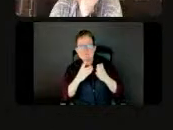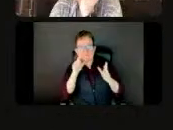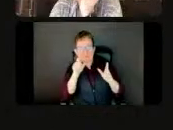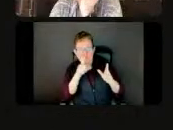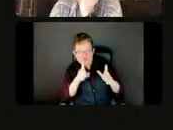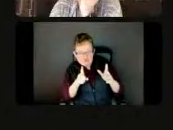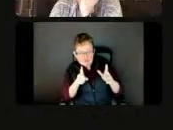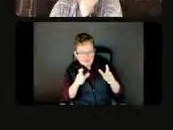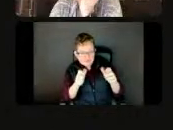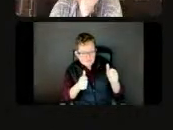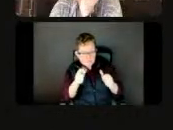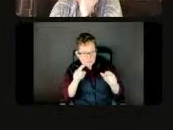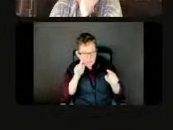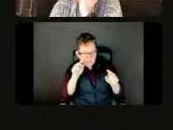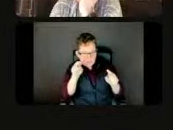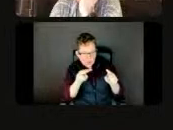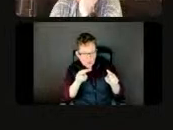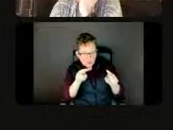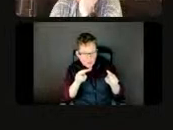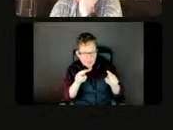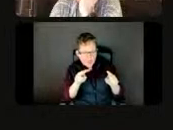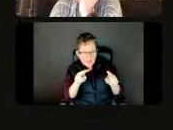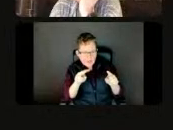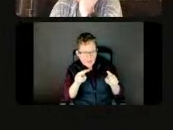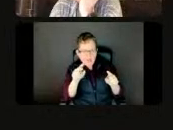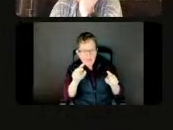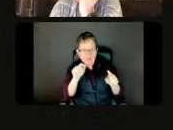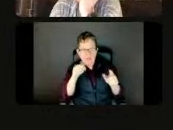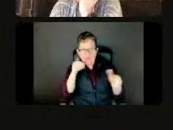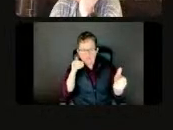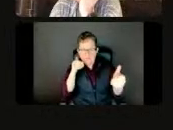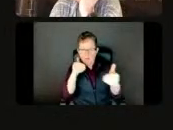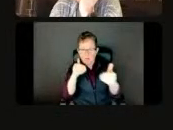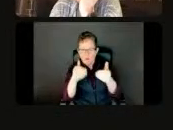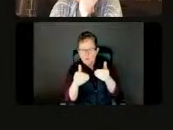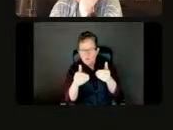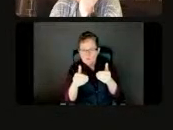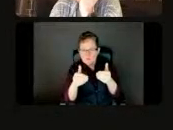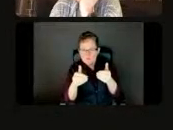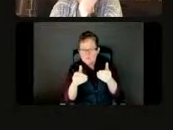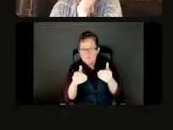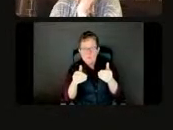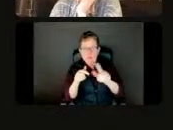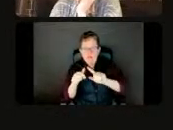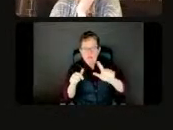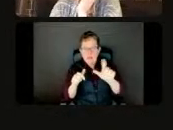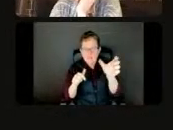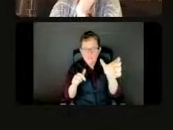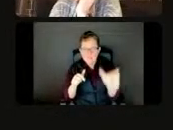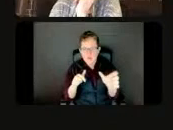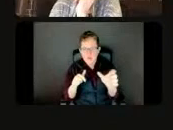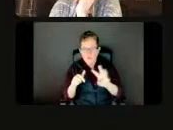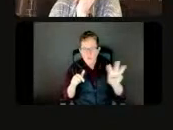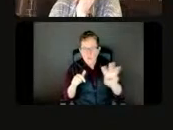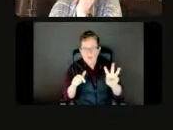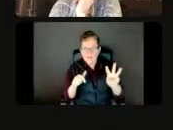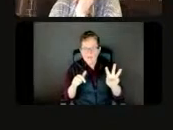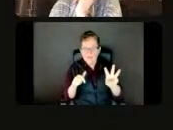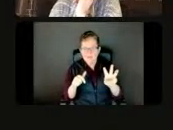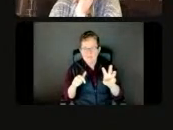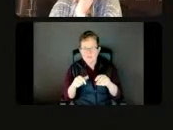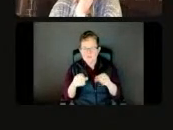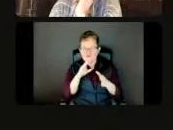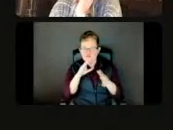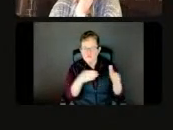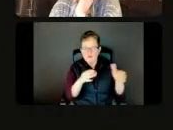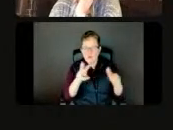know what it is I'm looking at. You're looking at a close-up. The left of your screen is west and the Willamette River. No, I